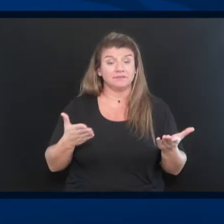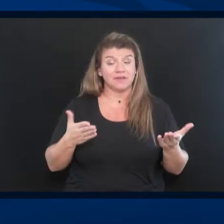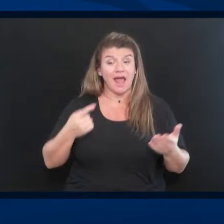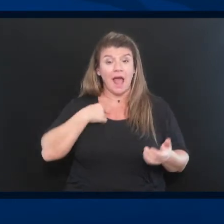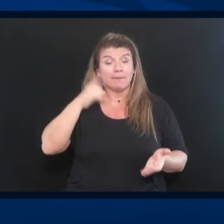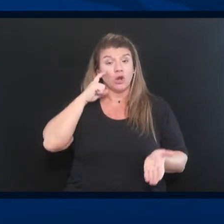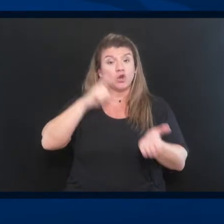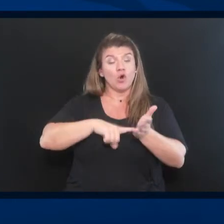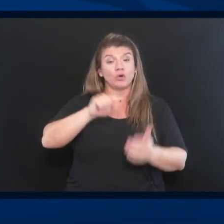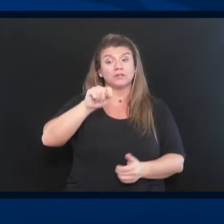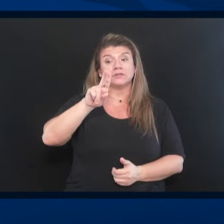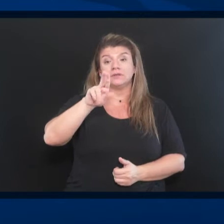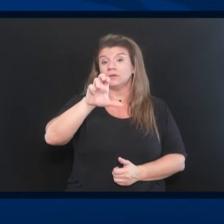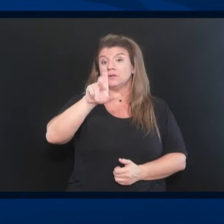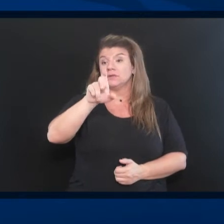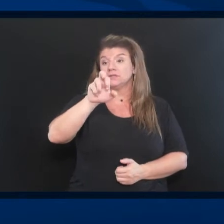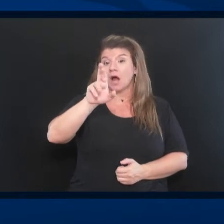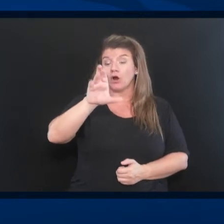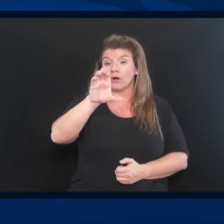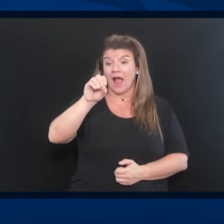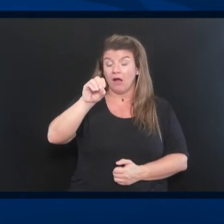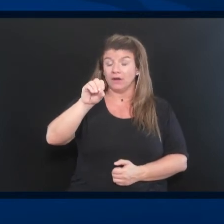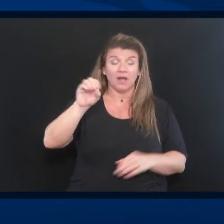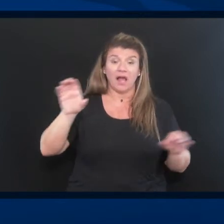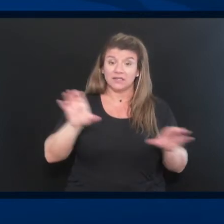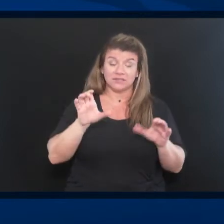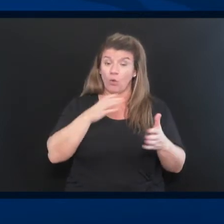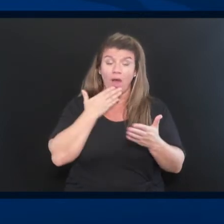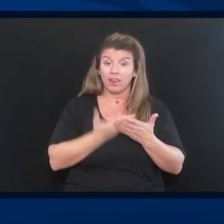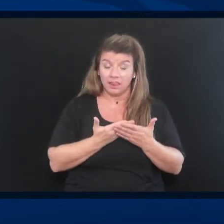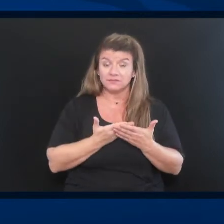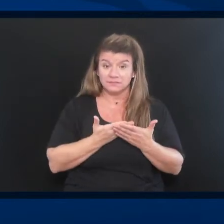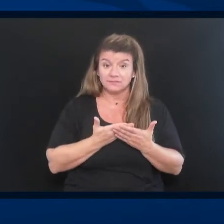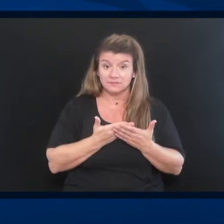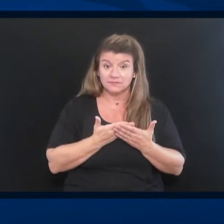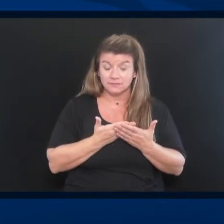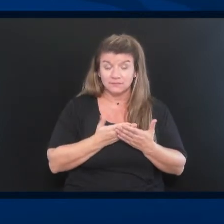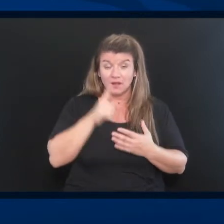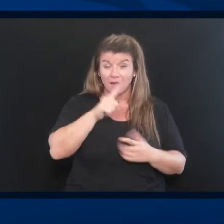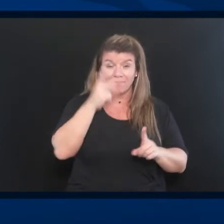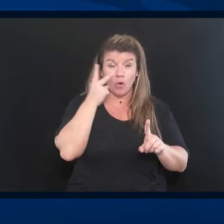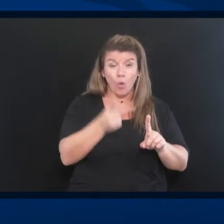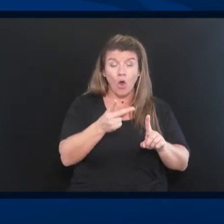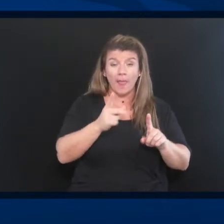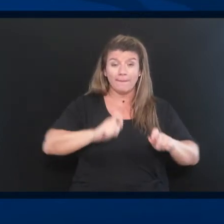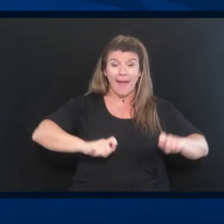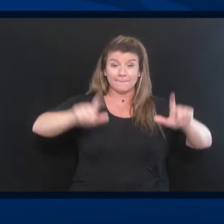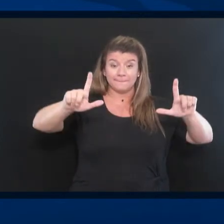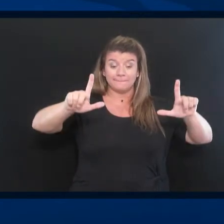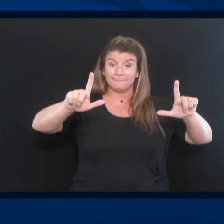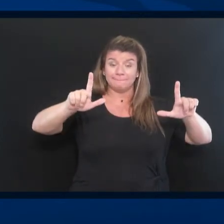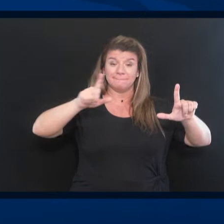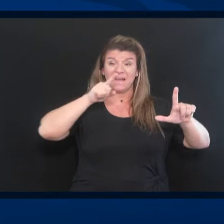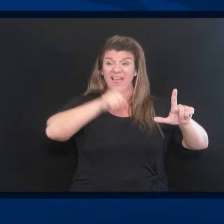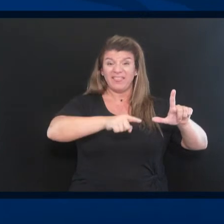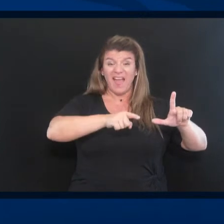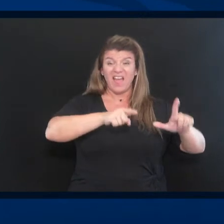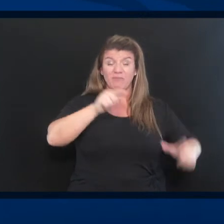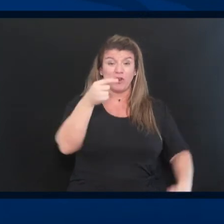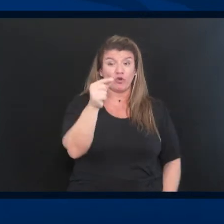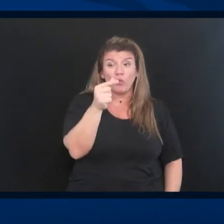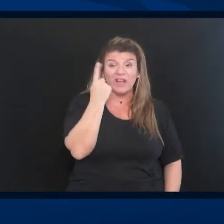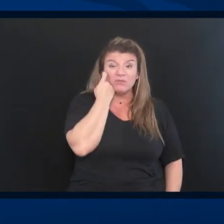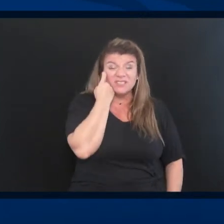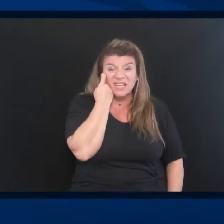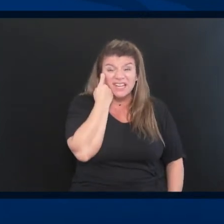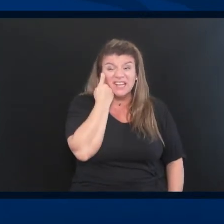Tucker County has done very well. If you look at the map, they have been in the green